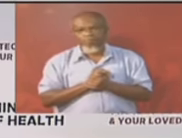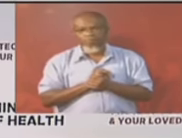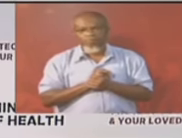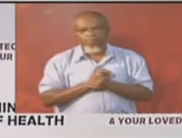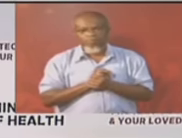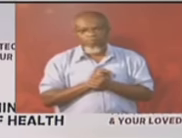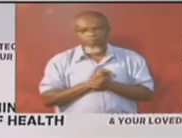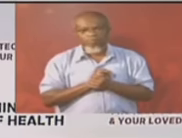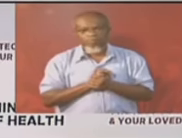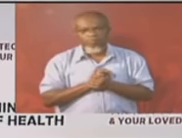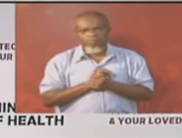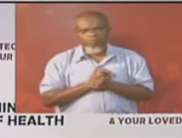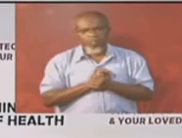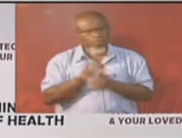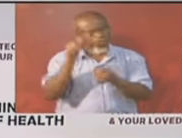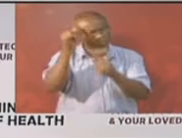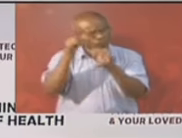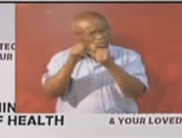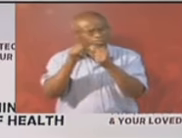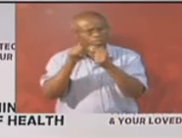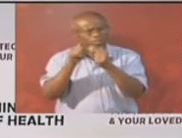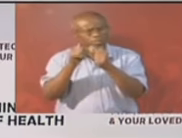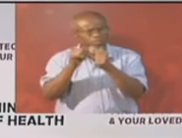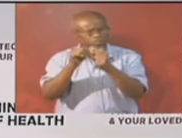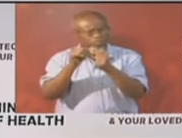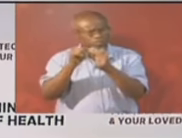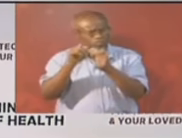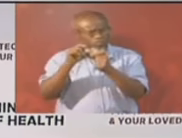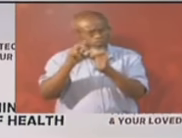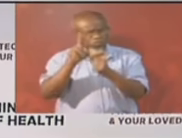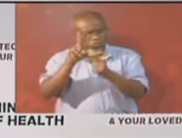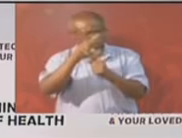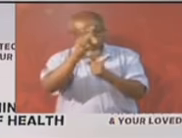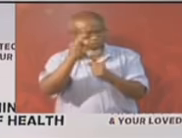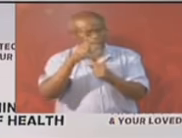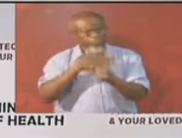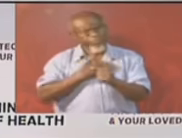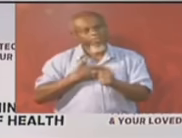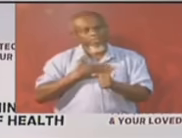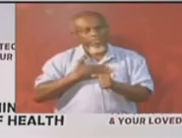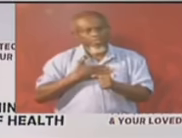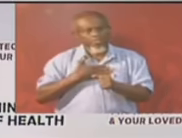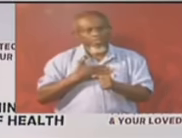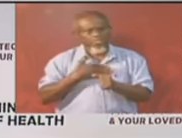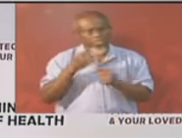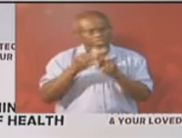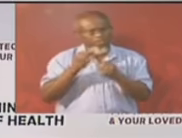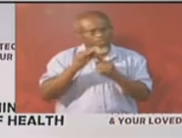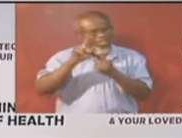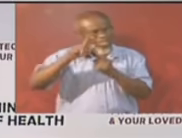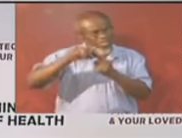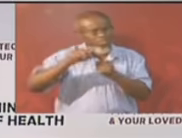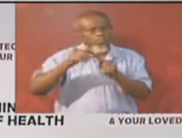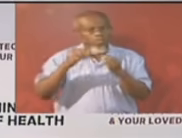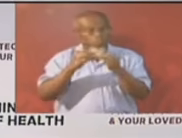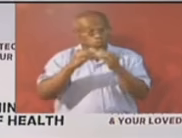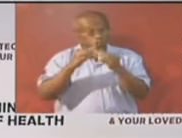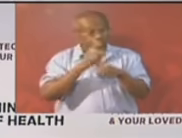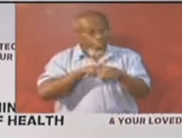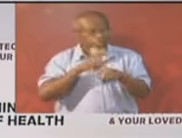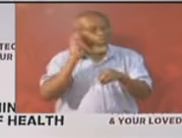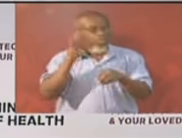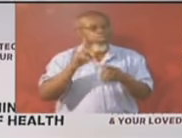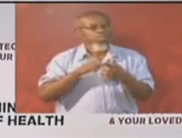we will take 2 questions in the first instance, and if time permits, we will take additional questions. We now move